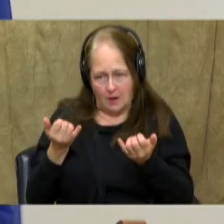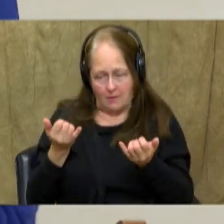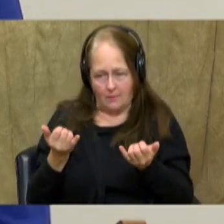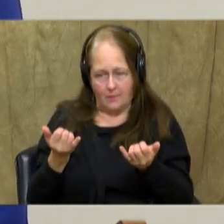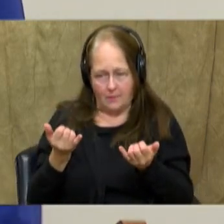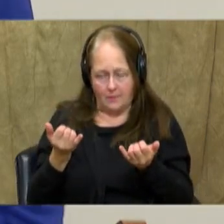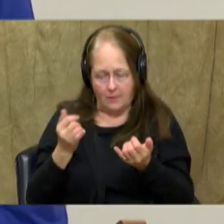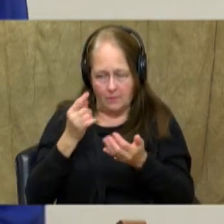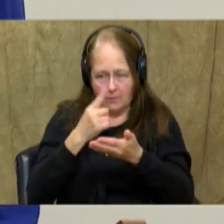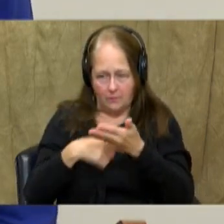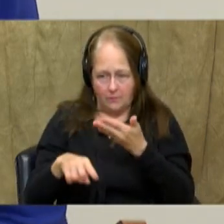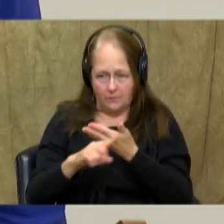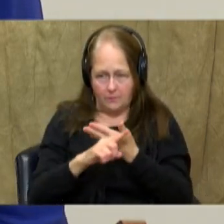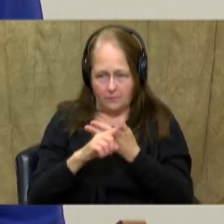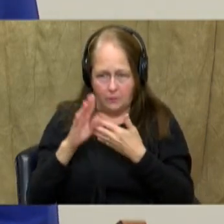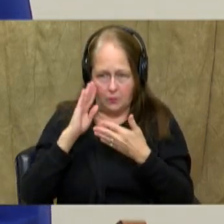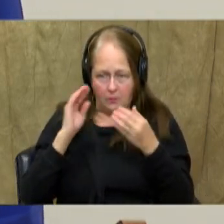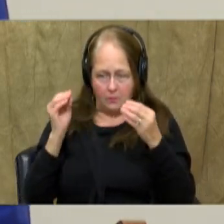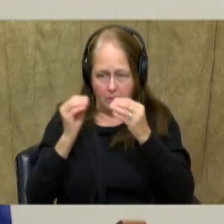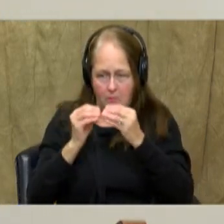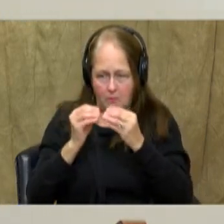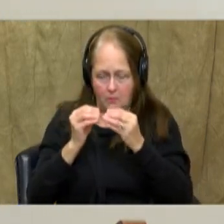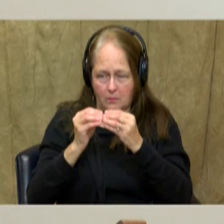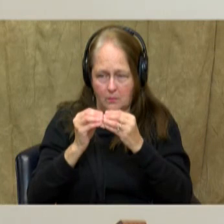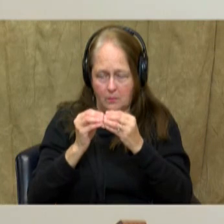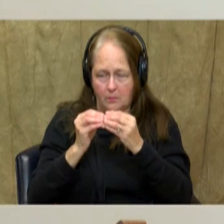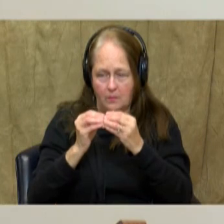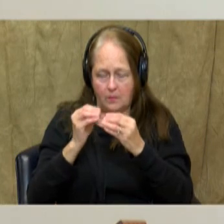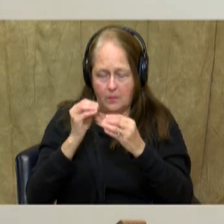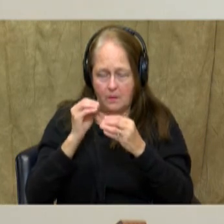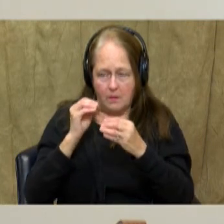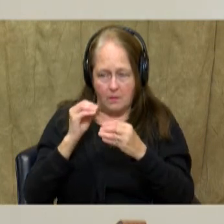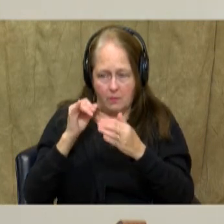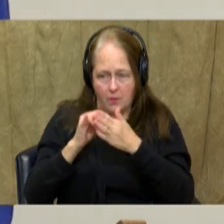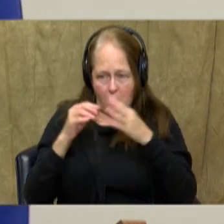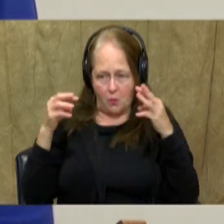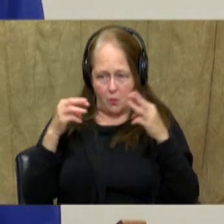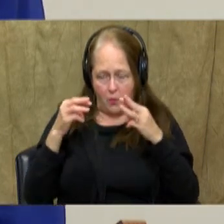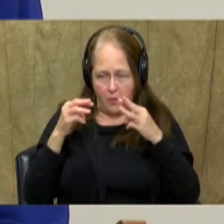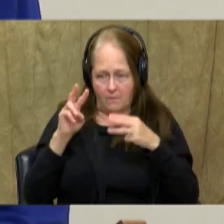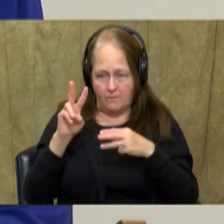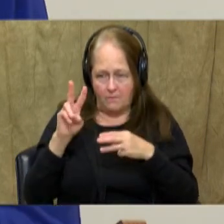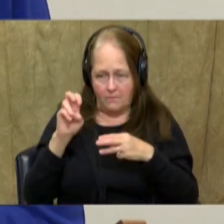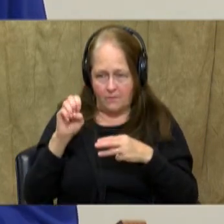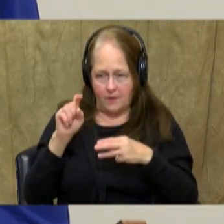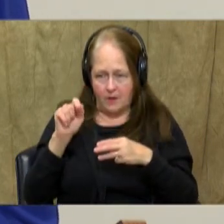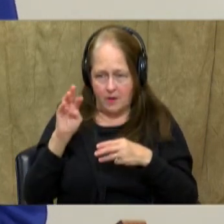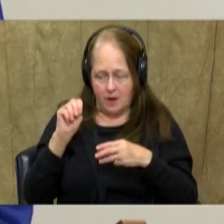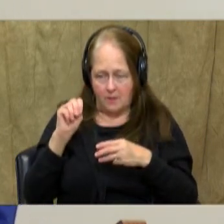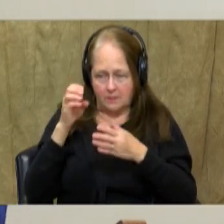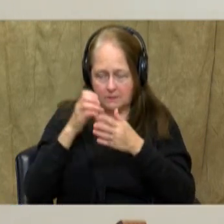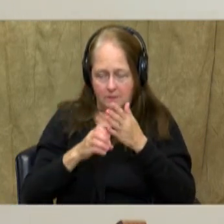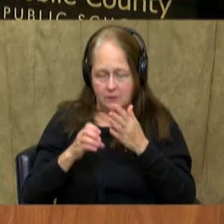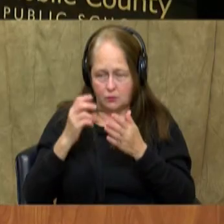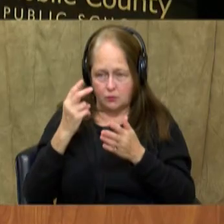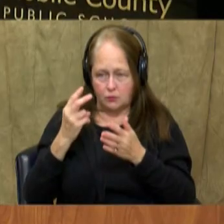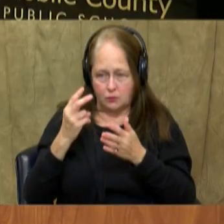So next week, we're going to get more into the escalation in Vietnam, which is section 2 in chapter